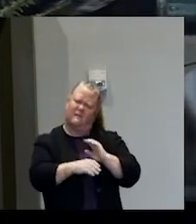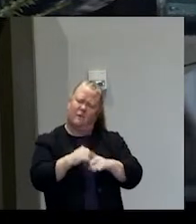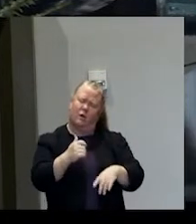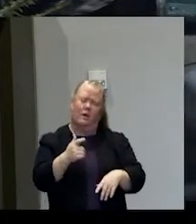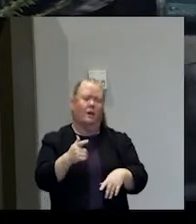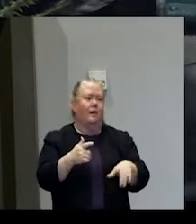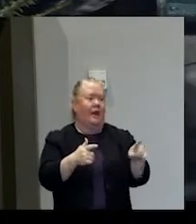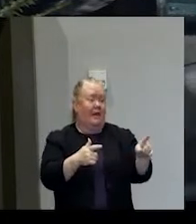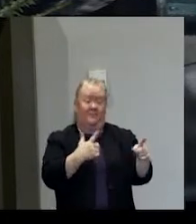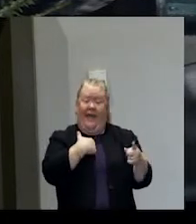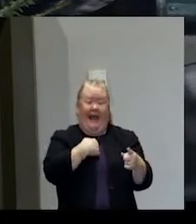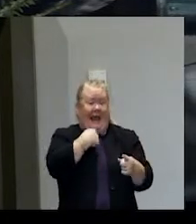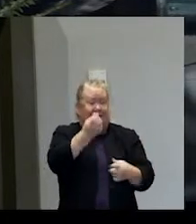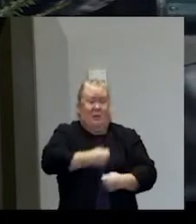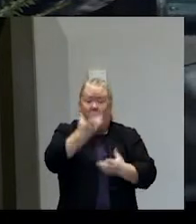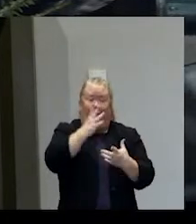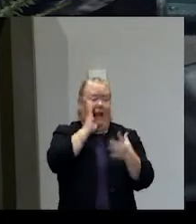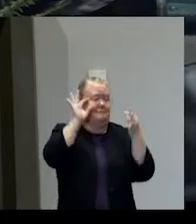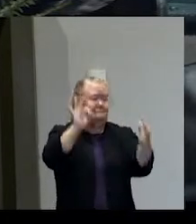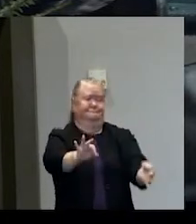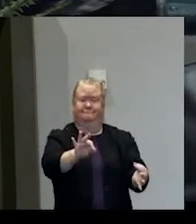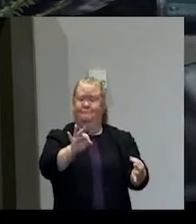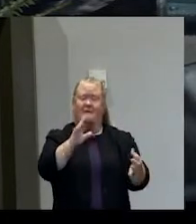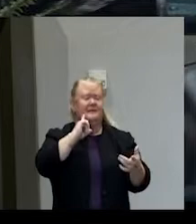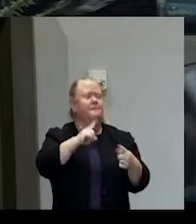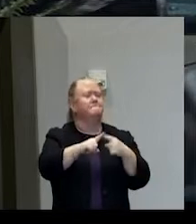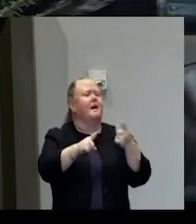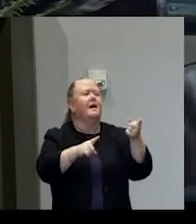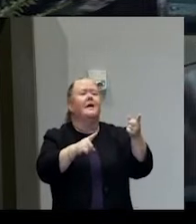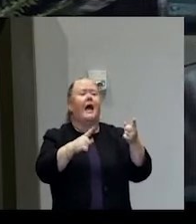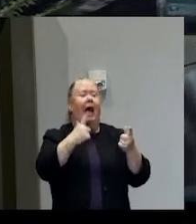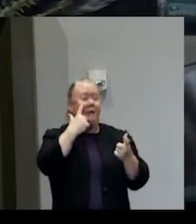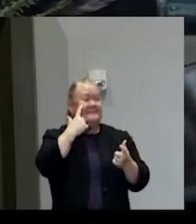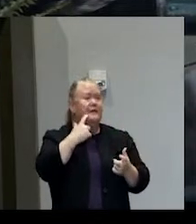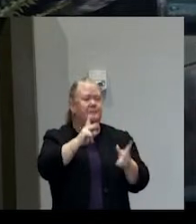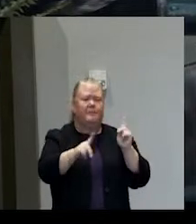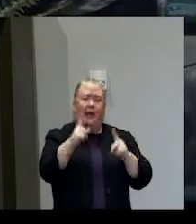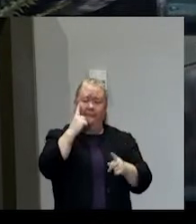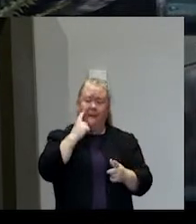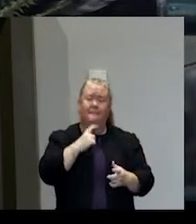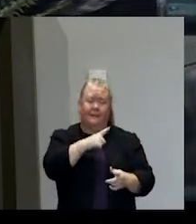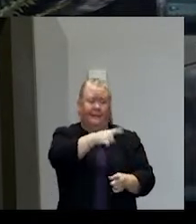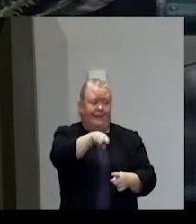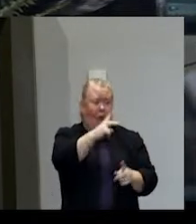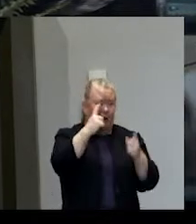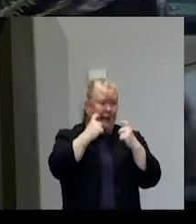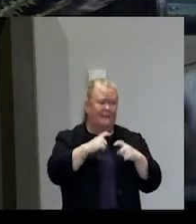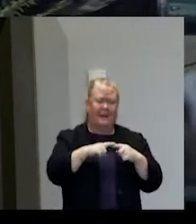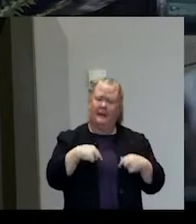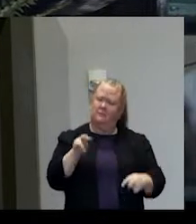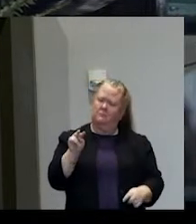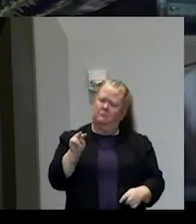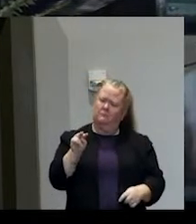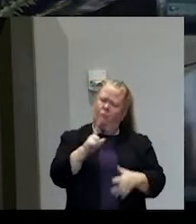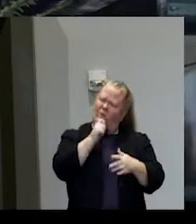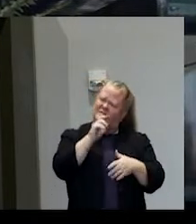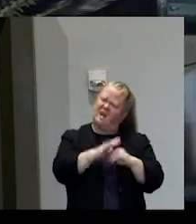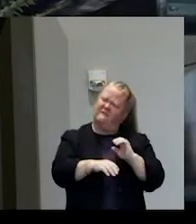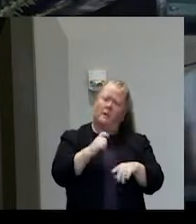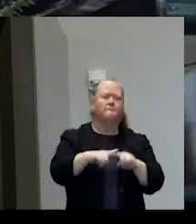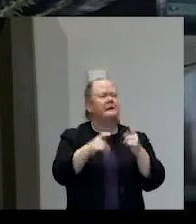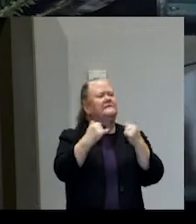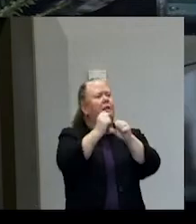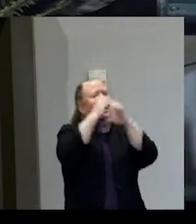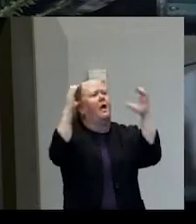monologue. I don't mean watery eyes, I mean bless you, I mean the tears down the face. I was great. But this idea that